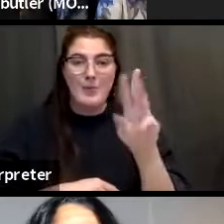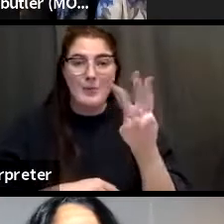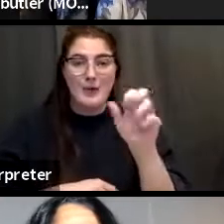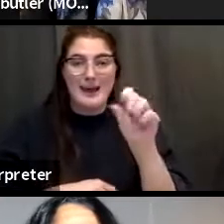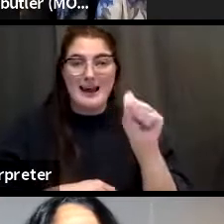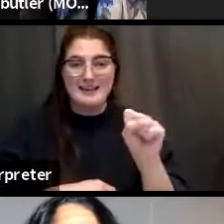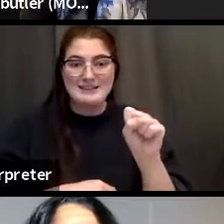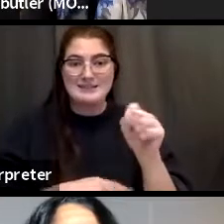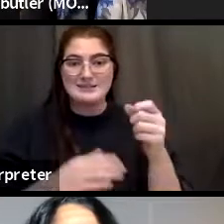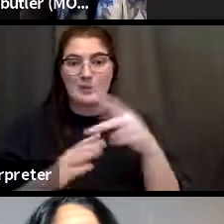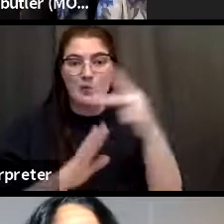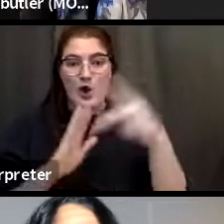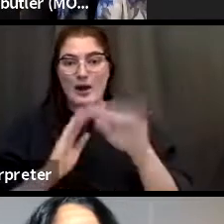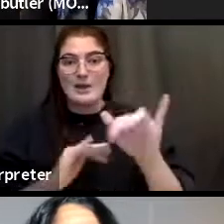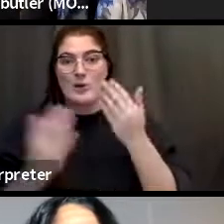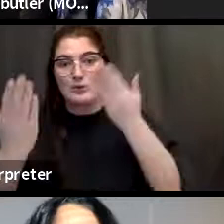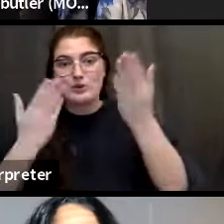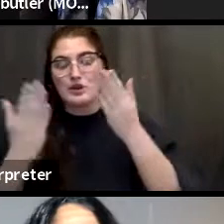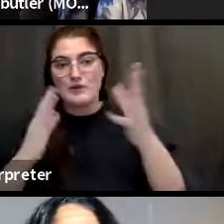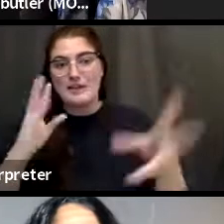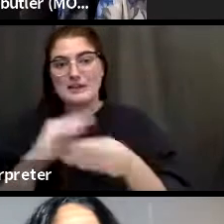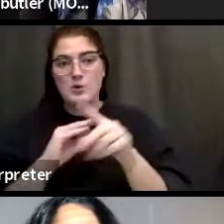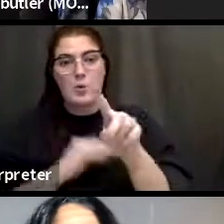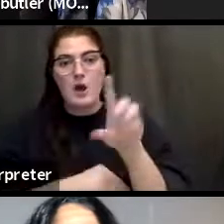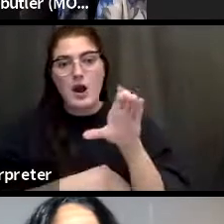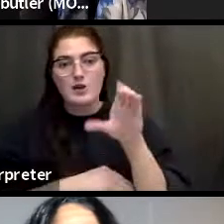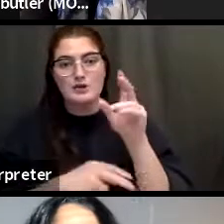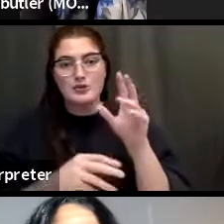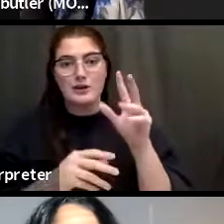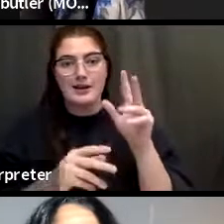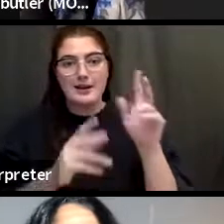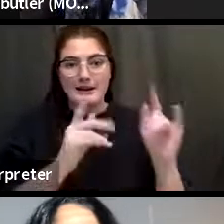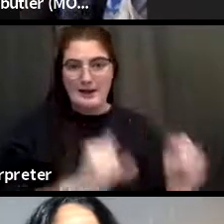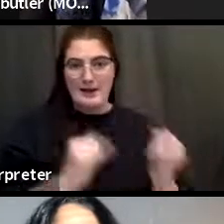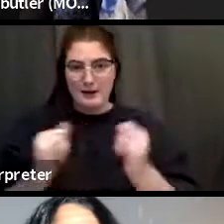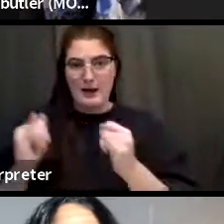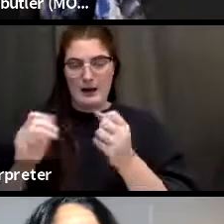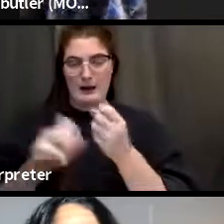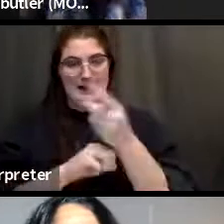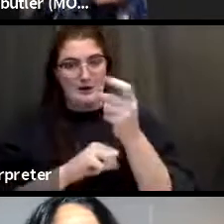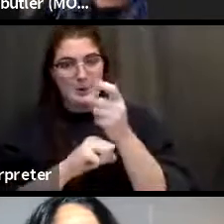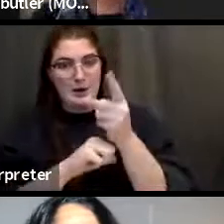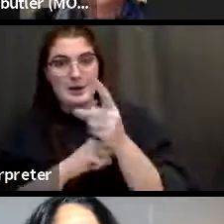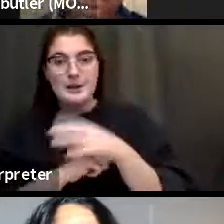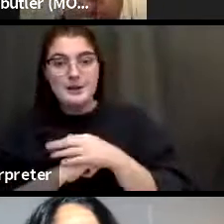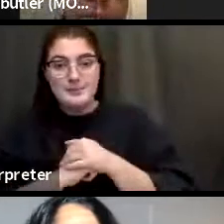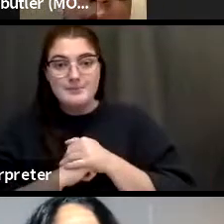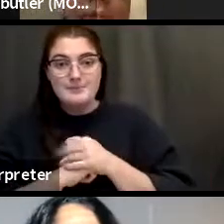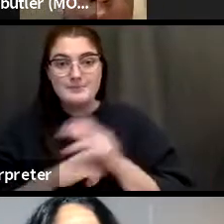an additional 100 individuals per year. It's also